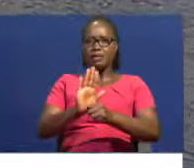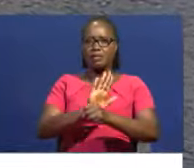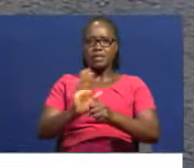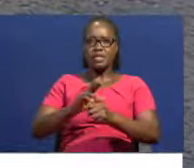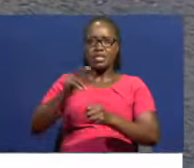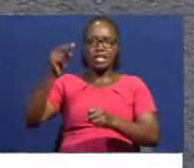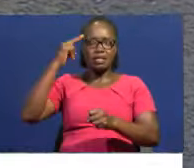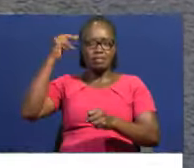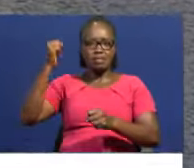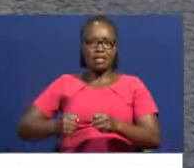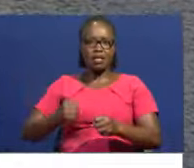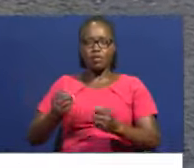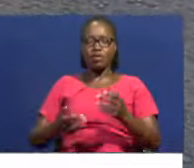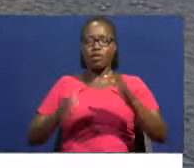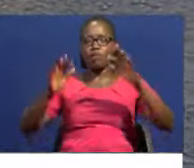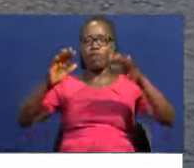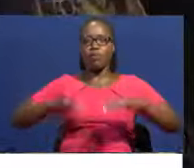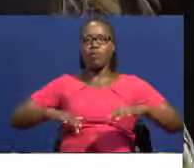Highway.